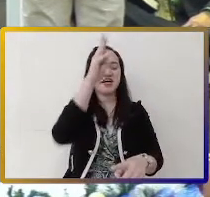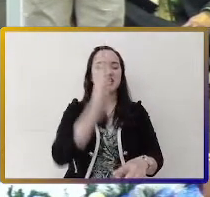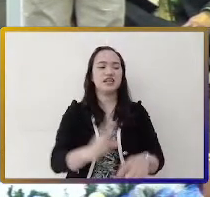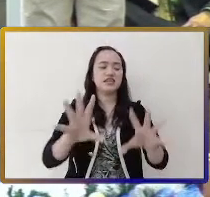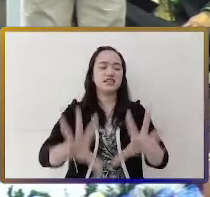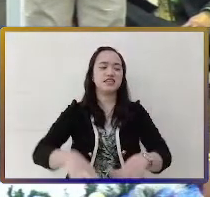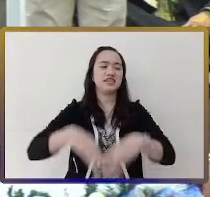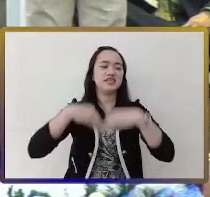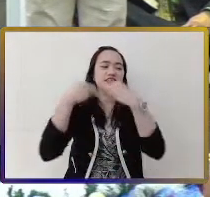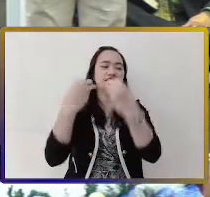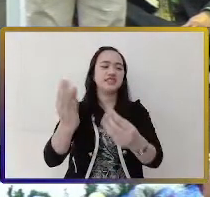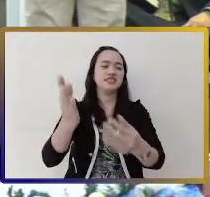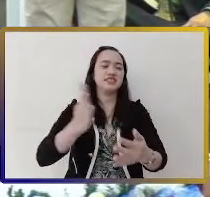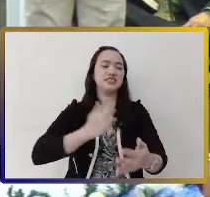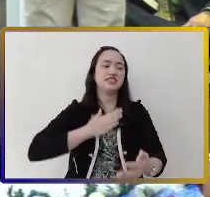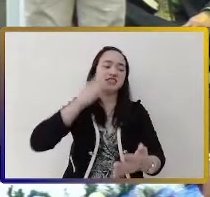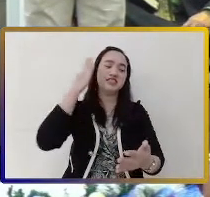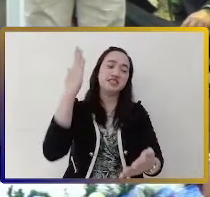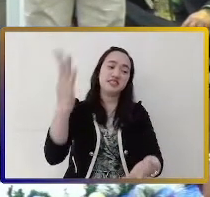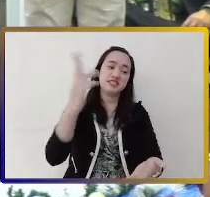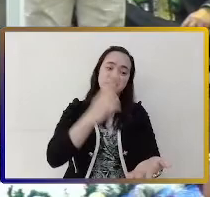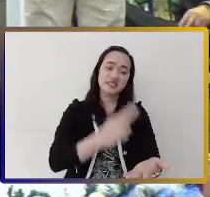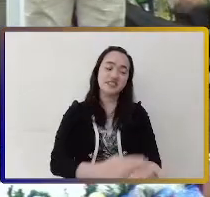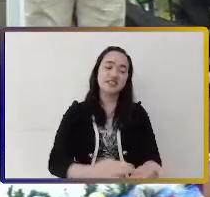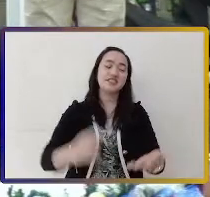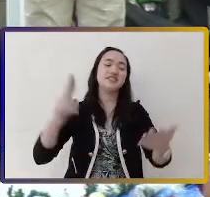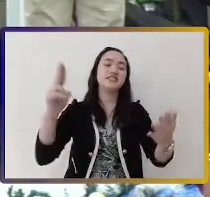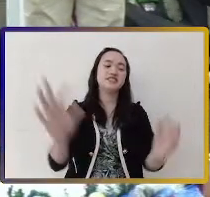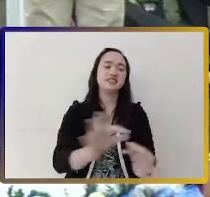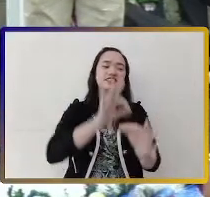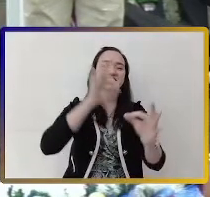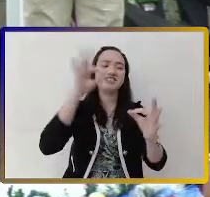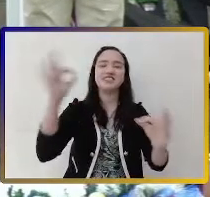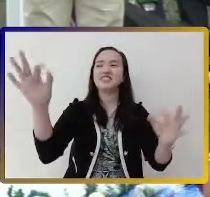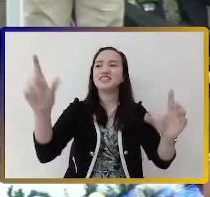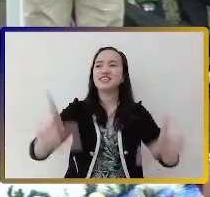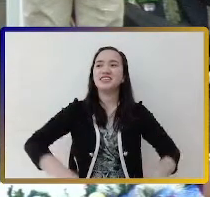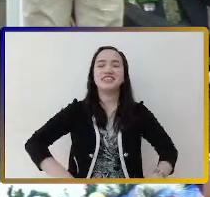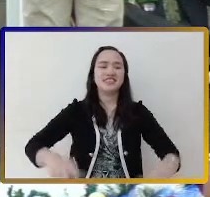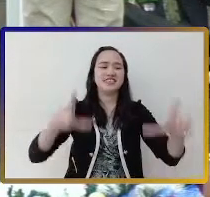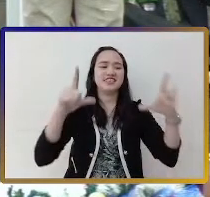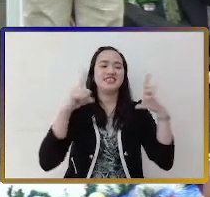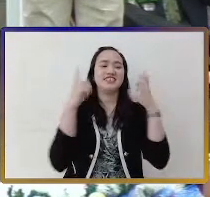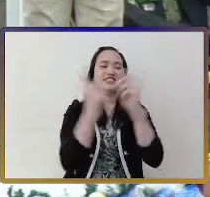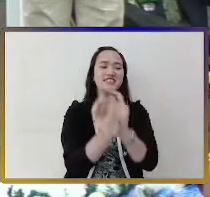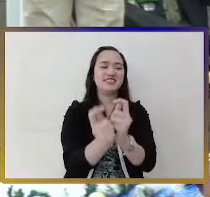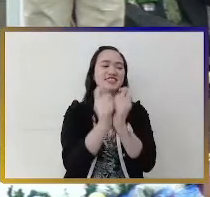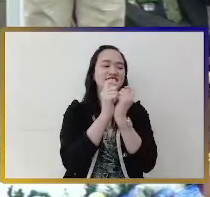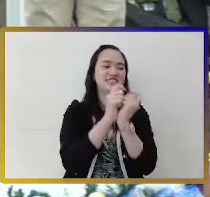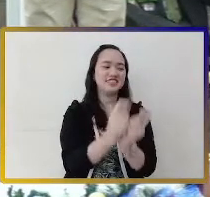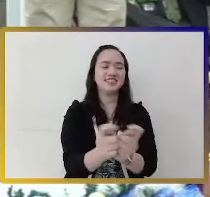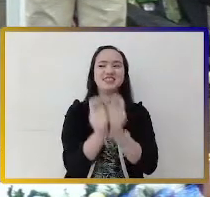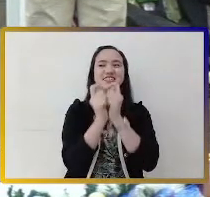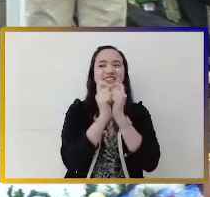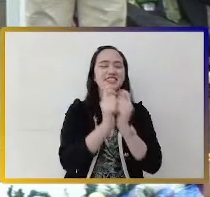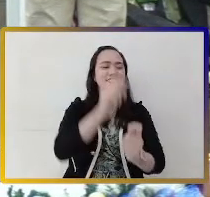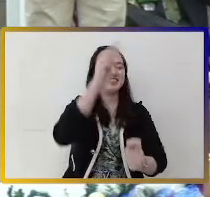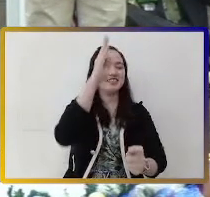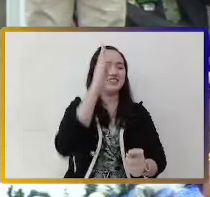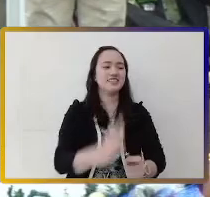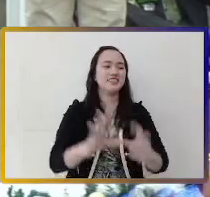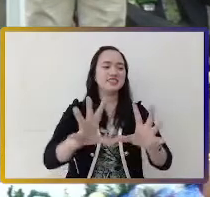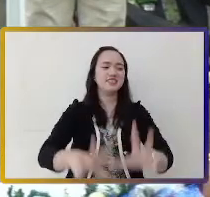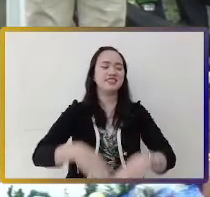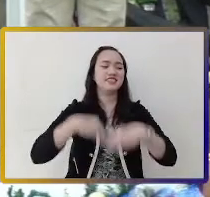sin, but he left me his Holy Spirit to live within.